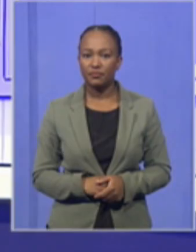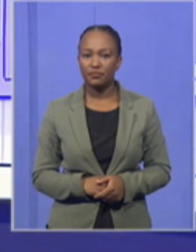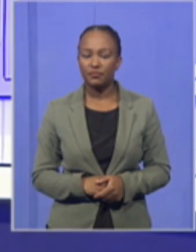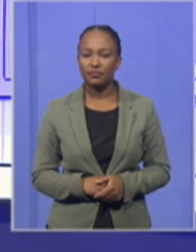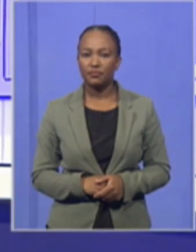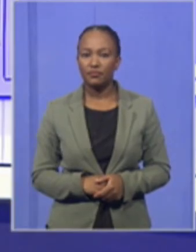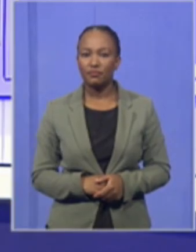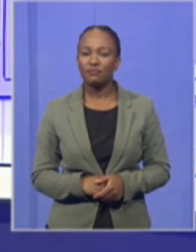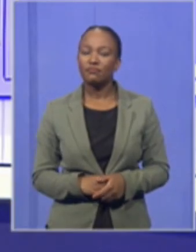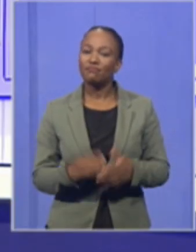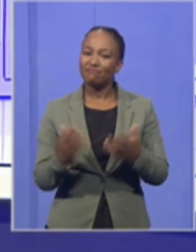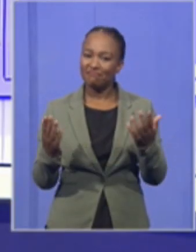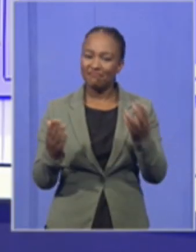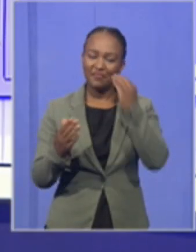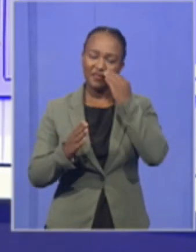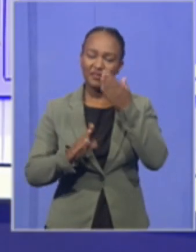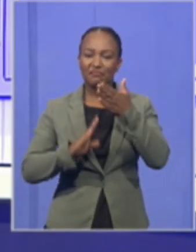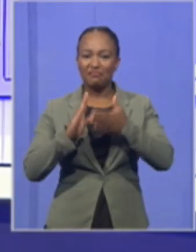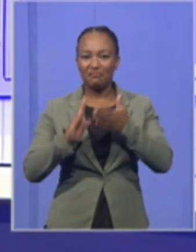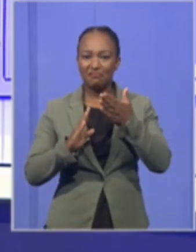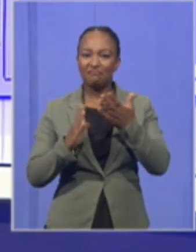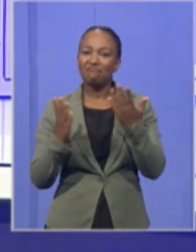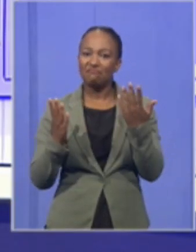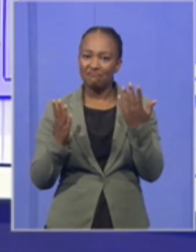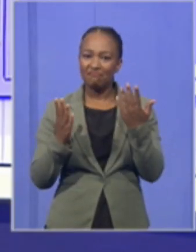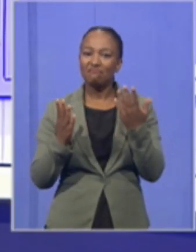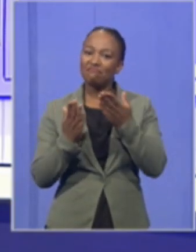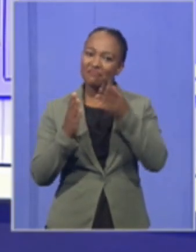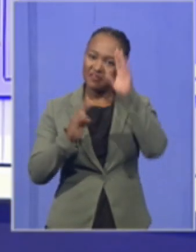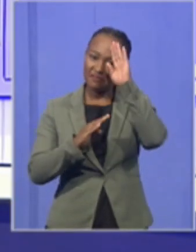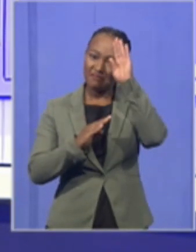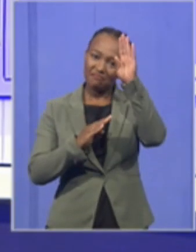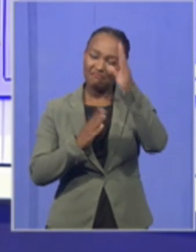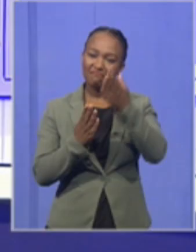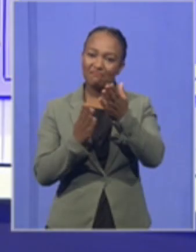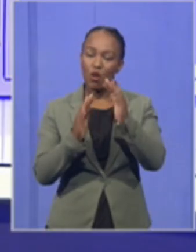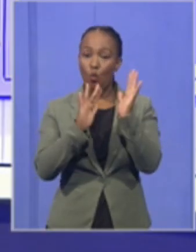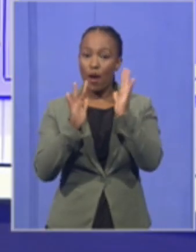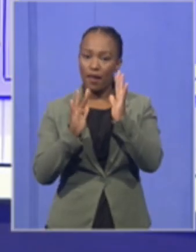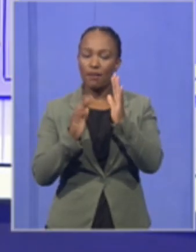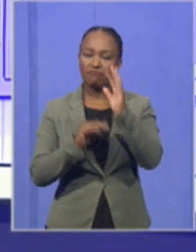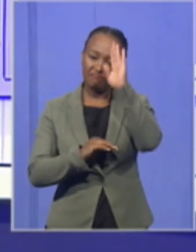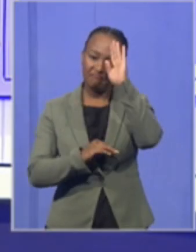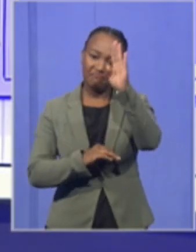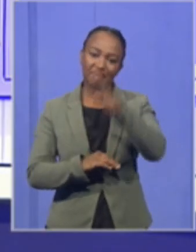Di kutla fase gonjono maemo a bosa ya latela wetso Pula.